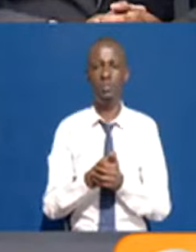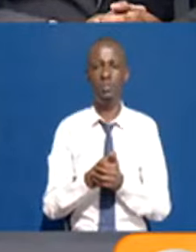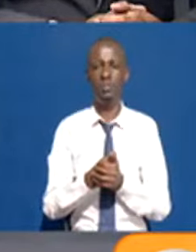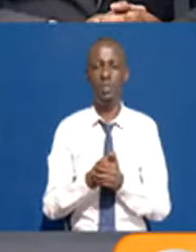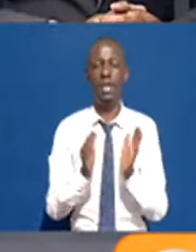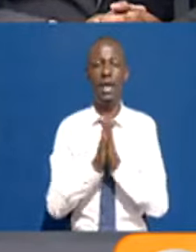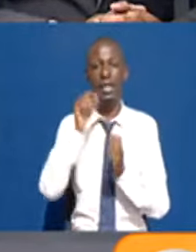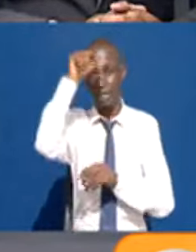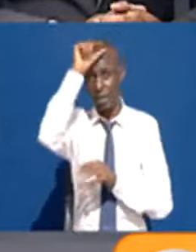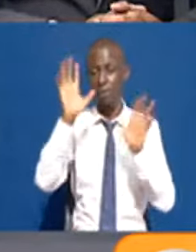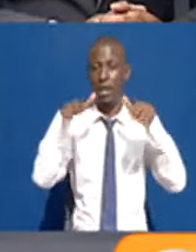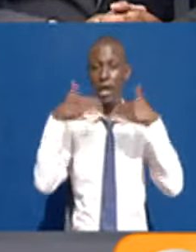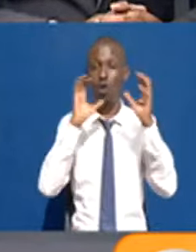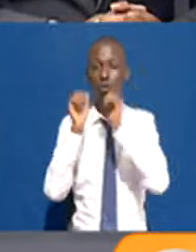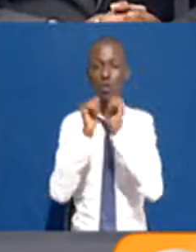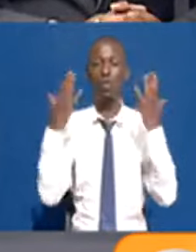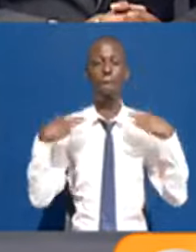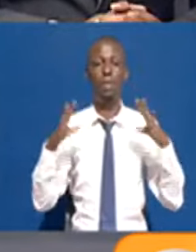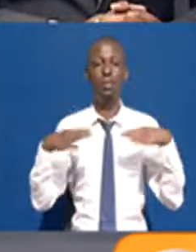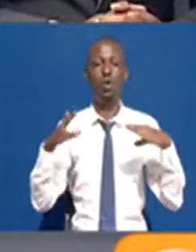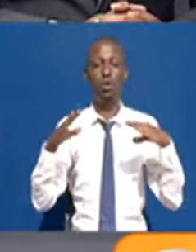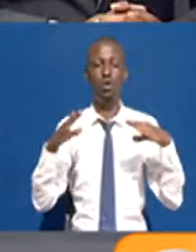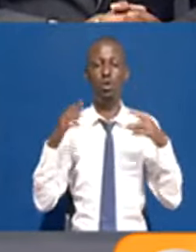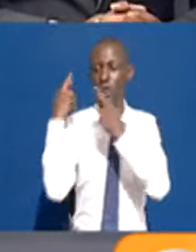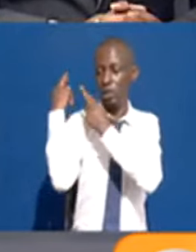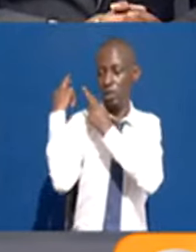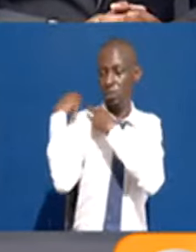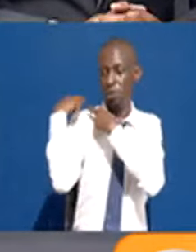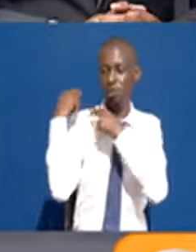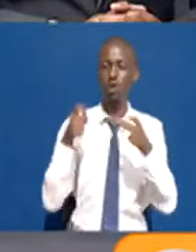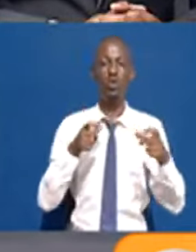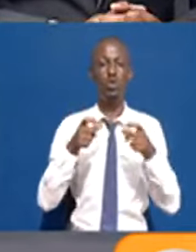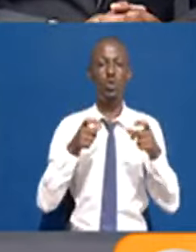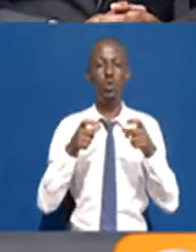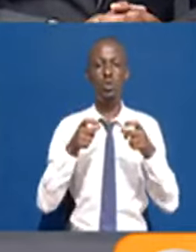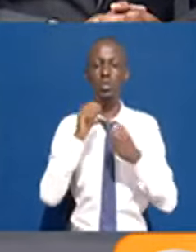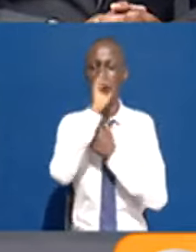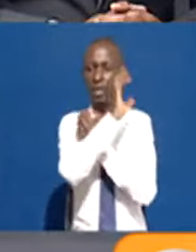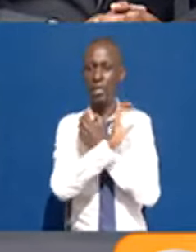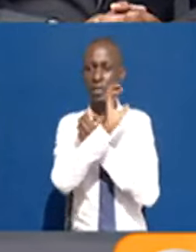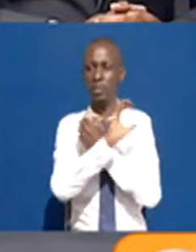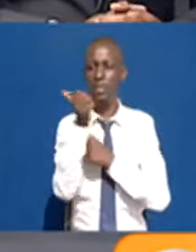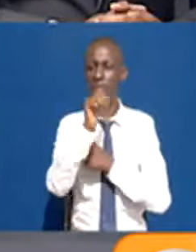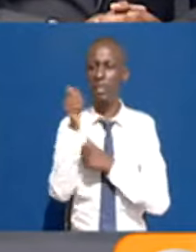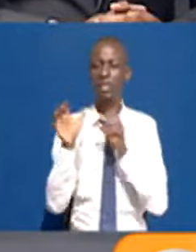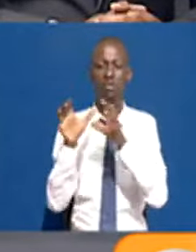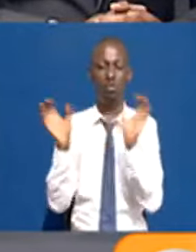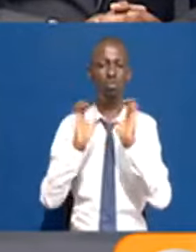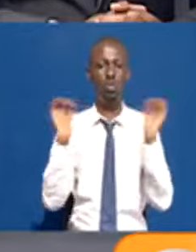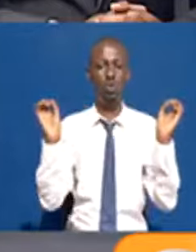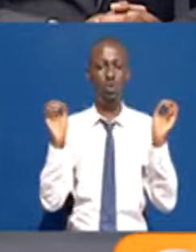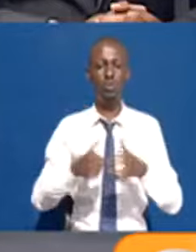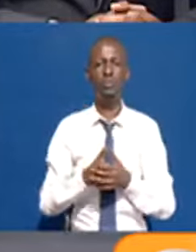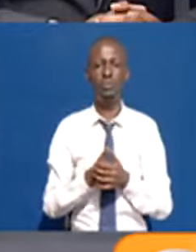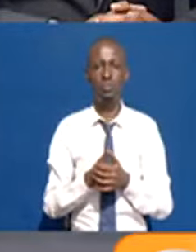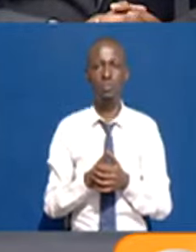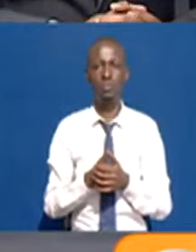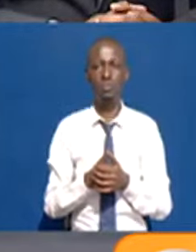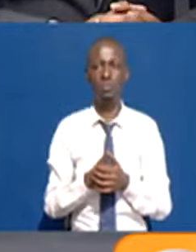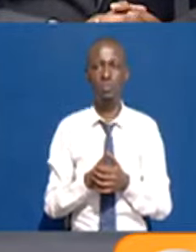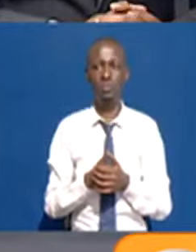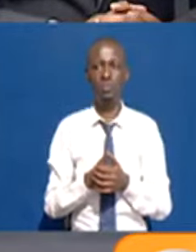this task of running the country was not foisted on anyone. Now, when the people are delivering their bit